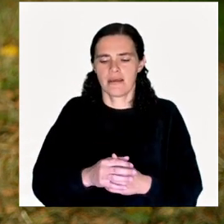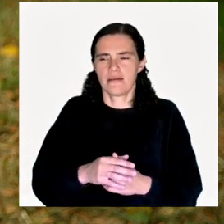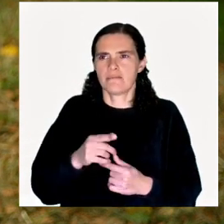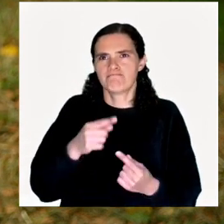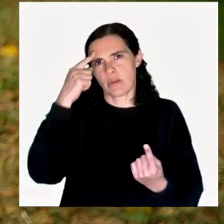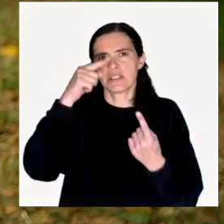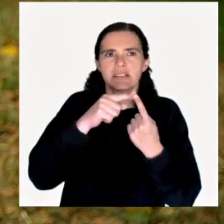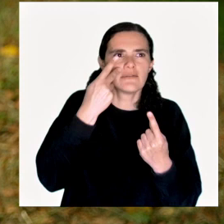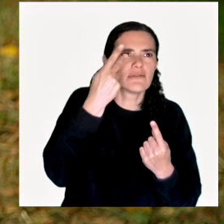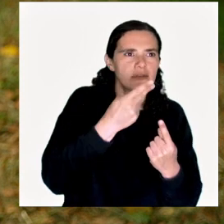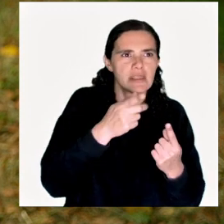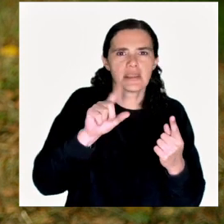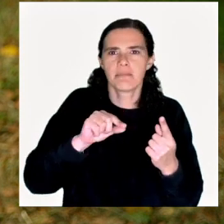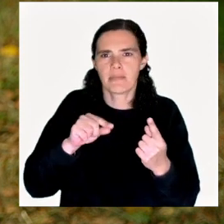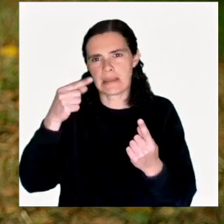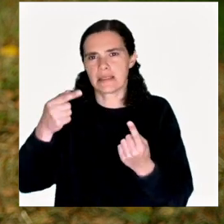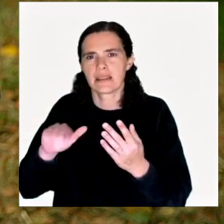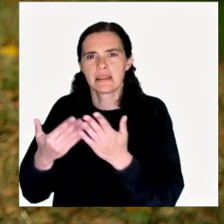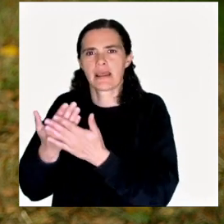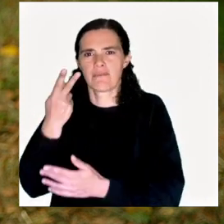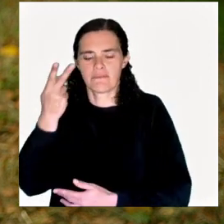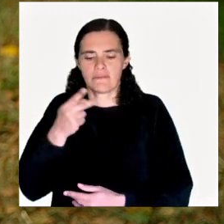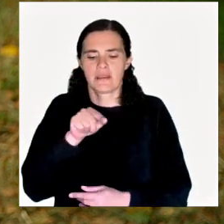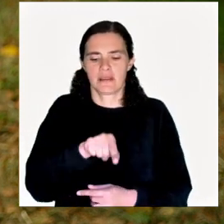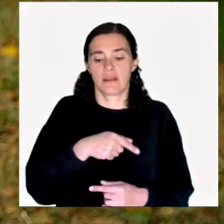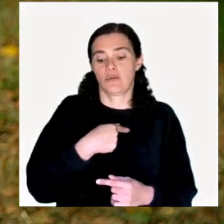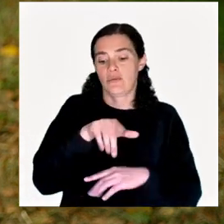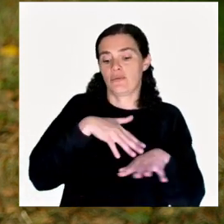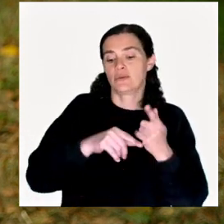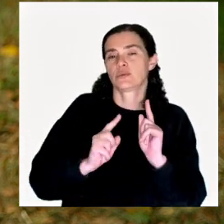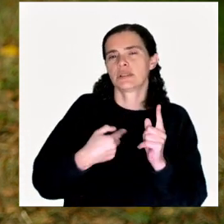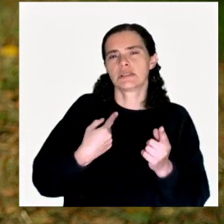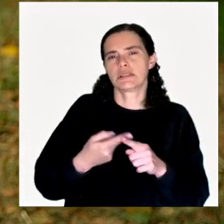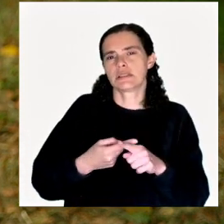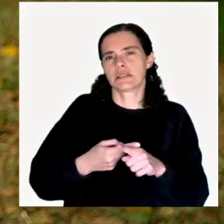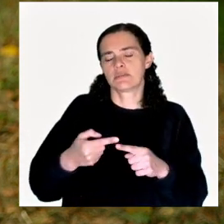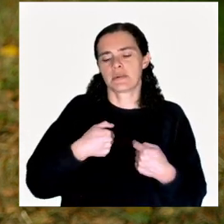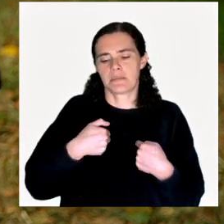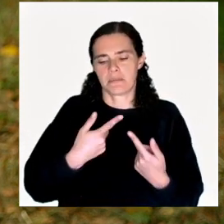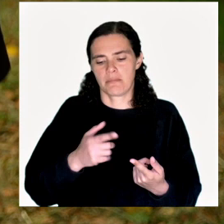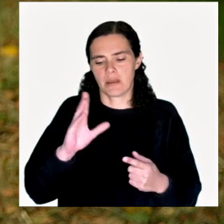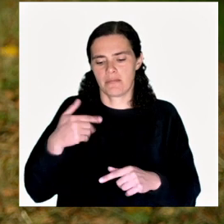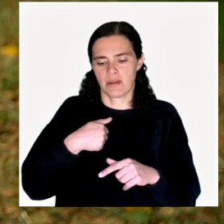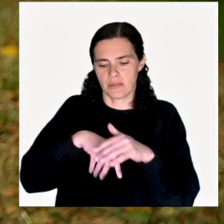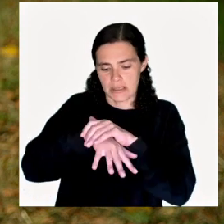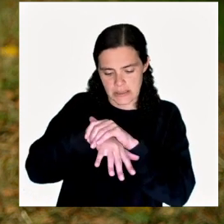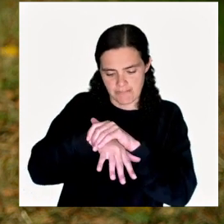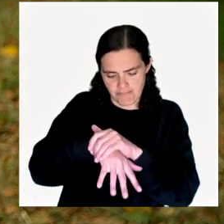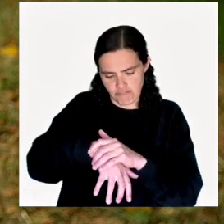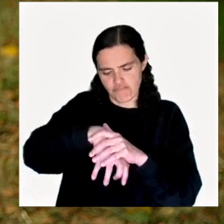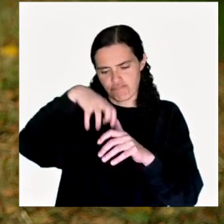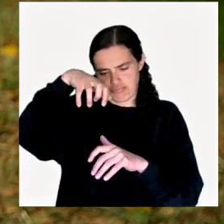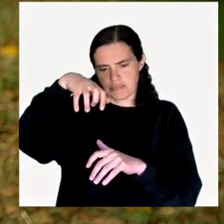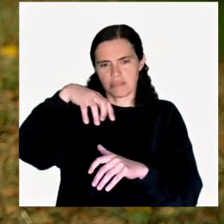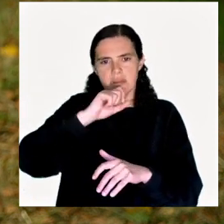to and for life. What WEIWEI does, actually, which is interesting to me, that he unearthed the roots.